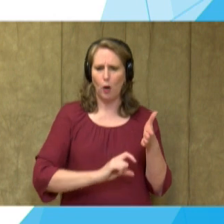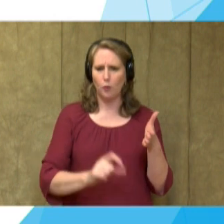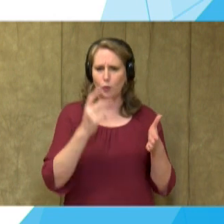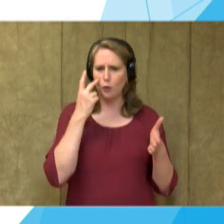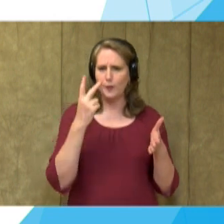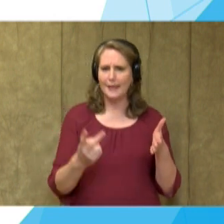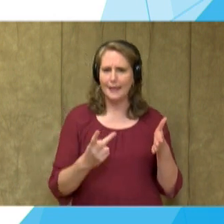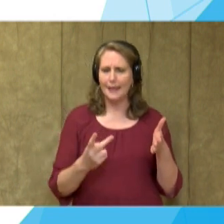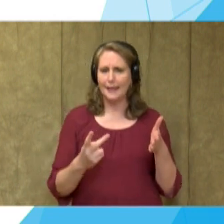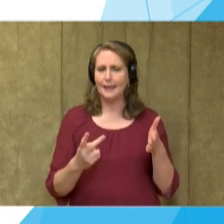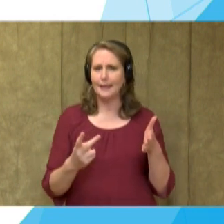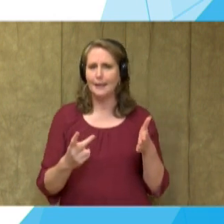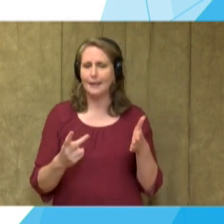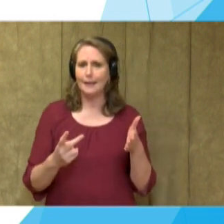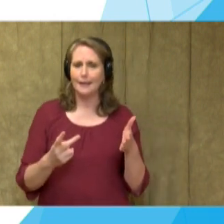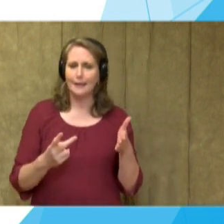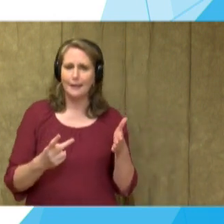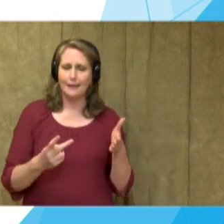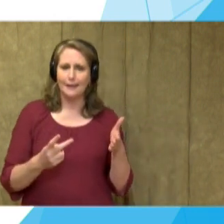see?